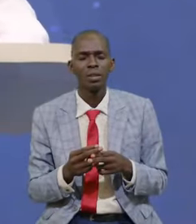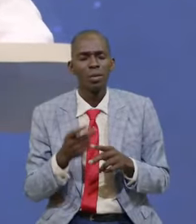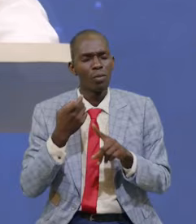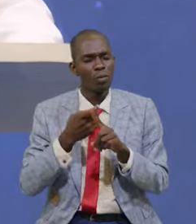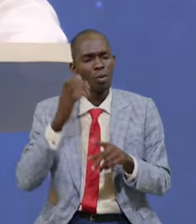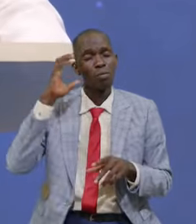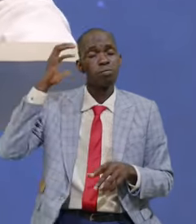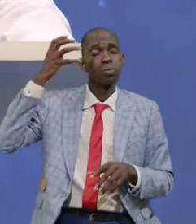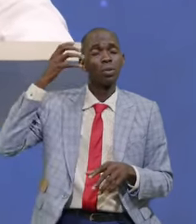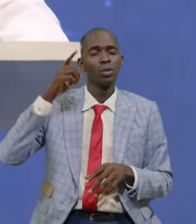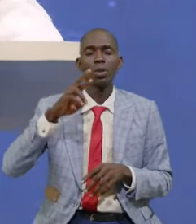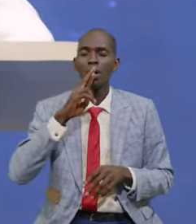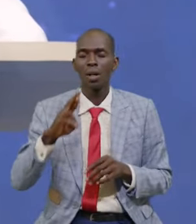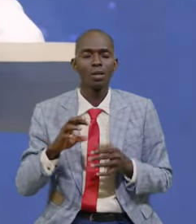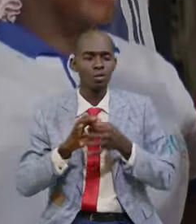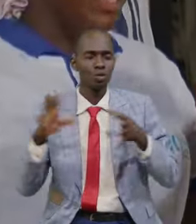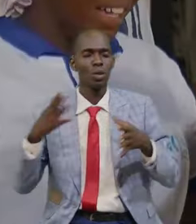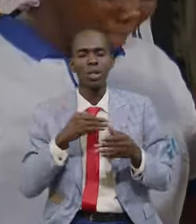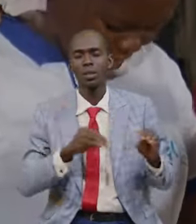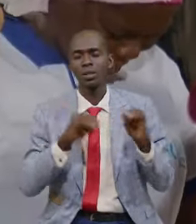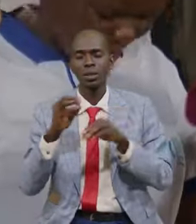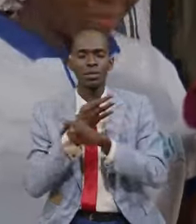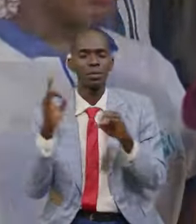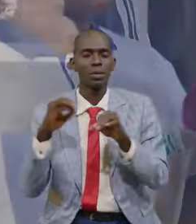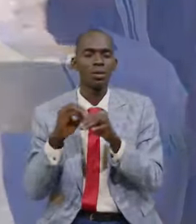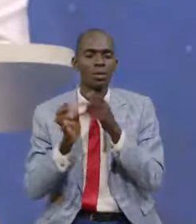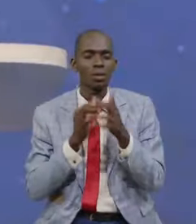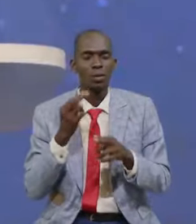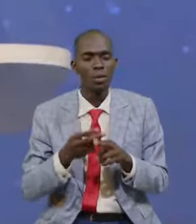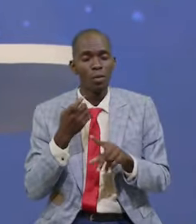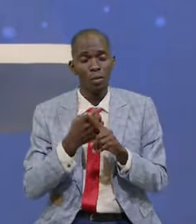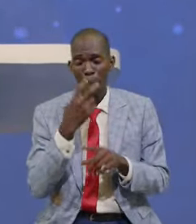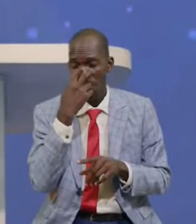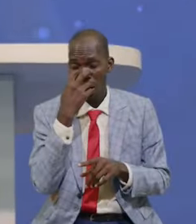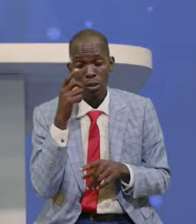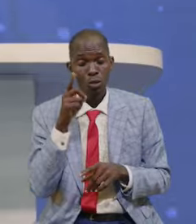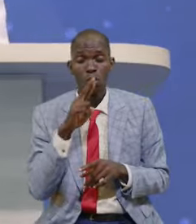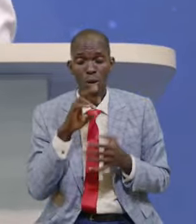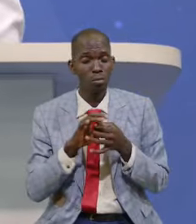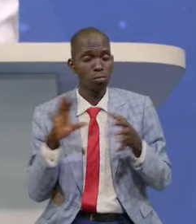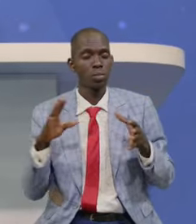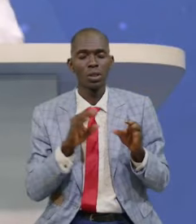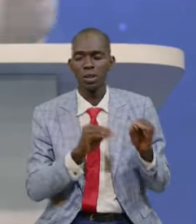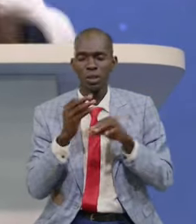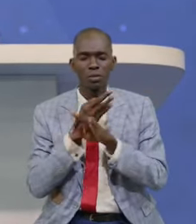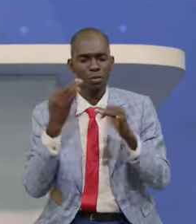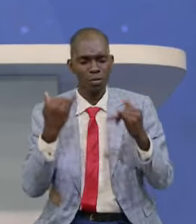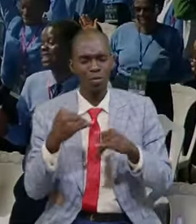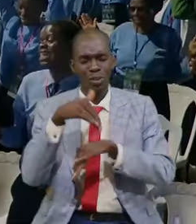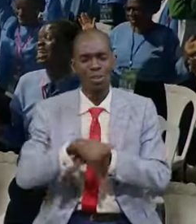are loosed, you are set free. From blindness, you are loosed, you are set free tonight